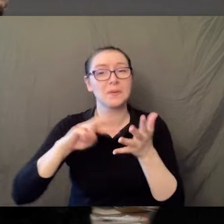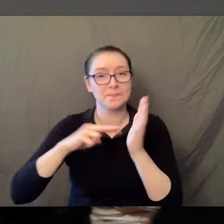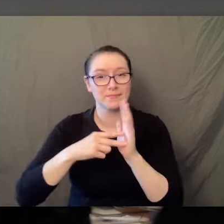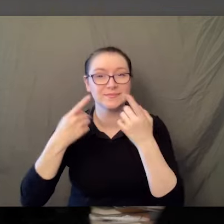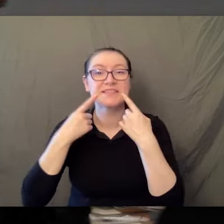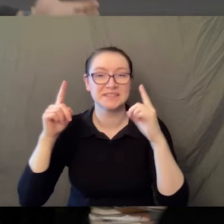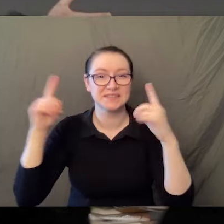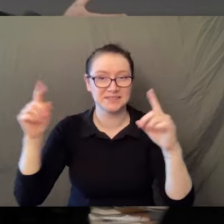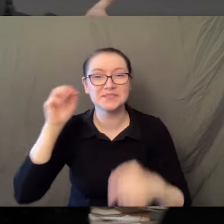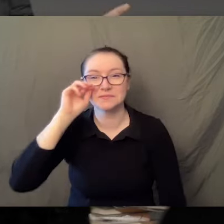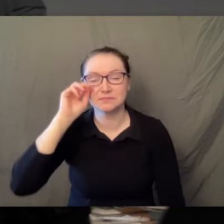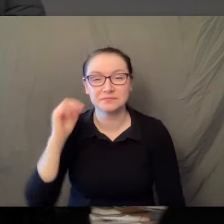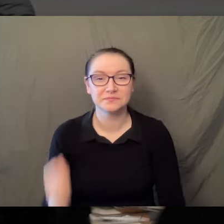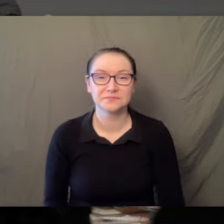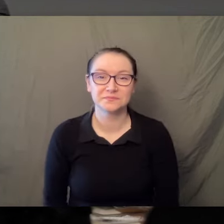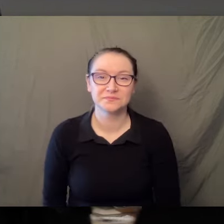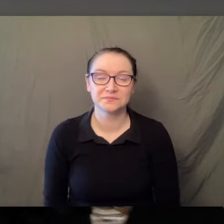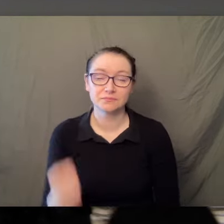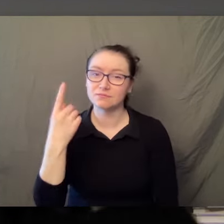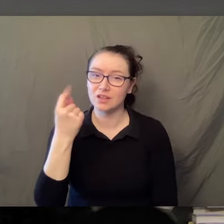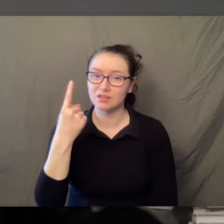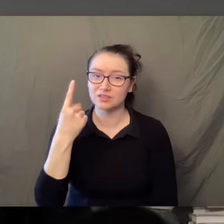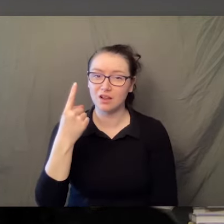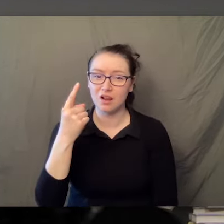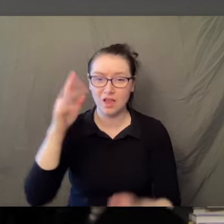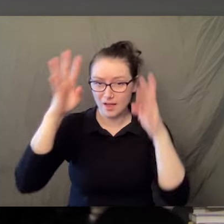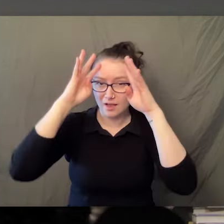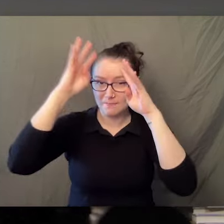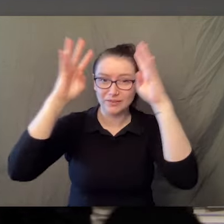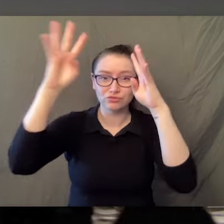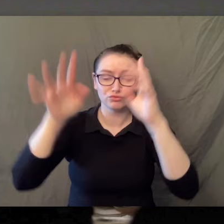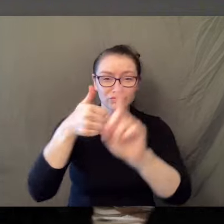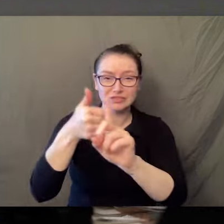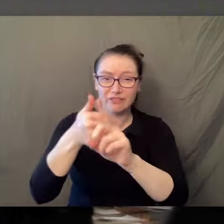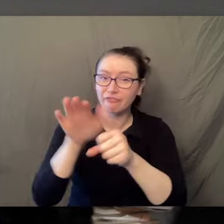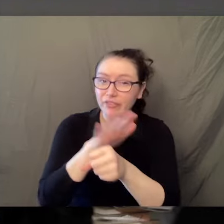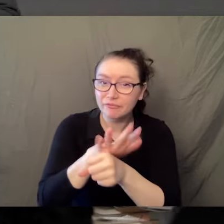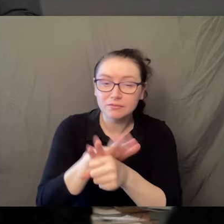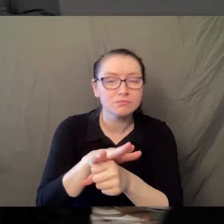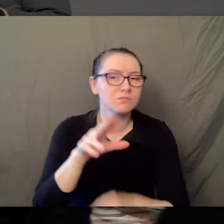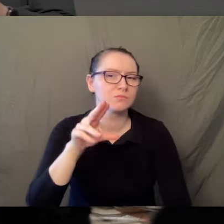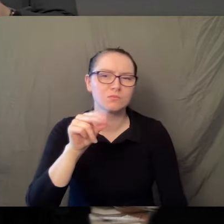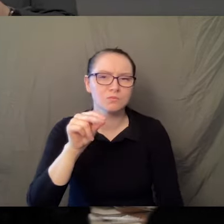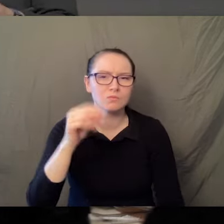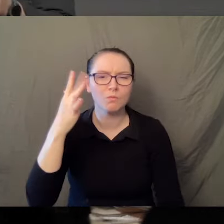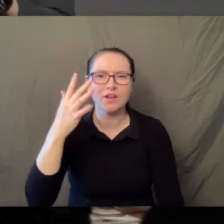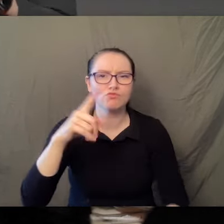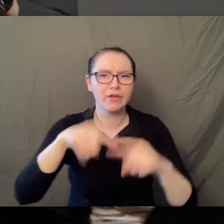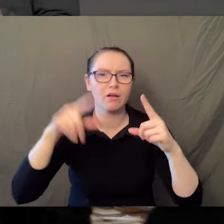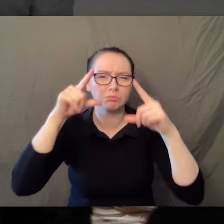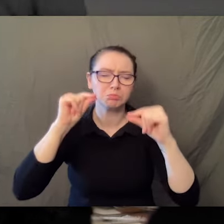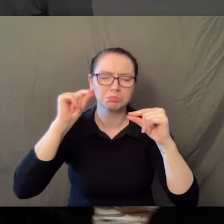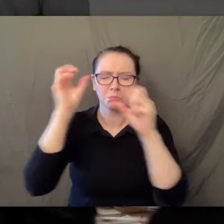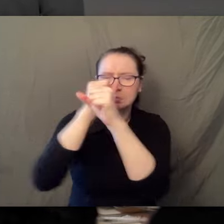separates teams between success and failure. And yes, I grant you, imagination alone is not enough. You can't close your eyes and picture